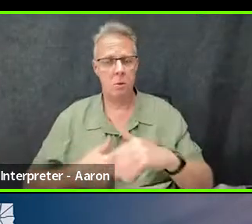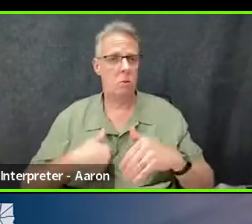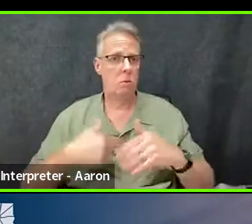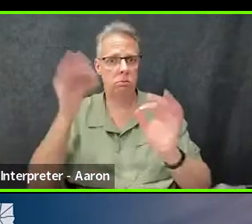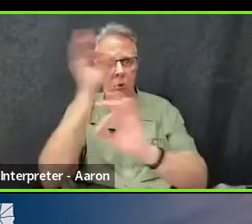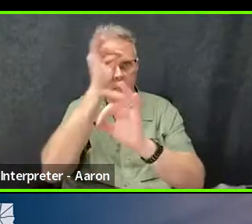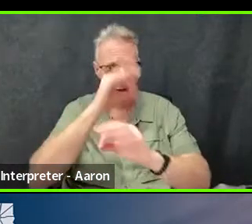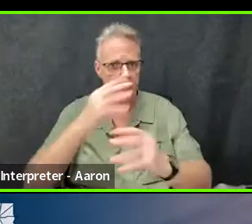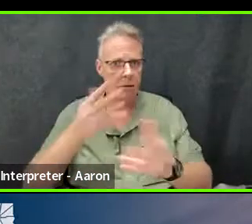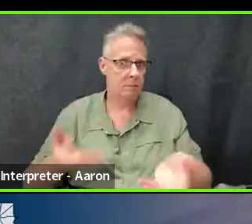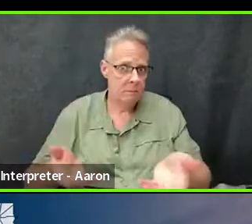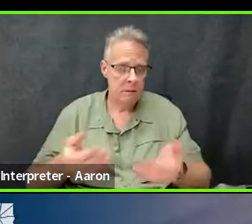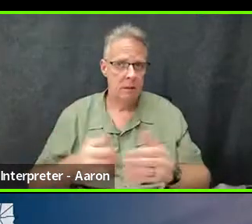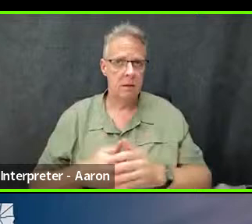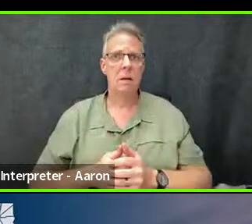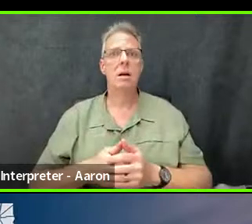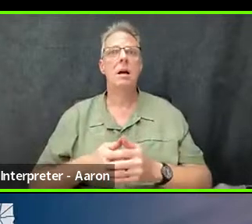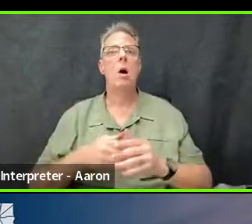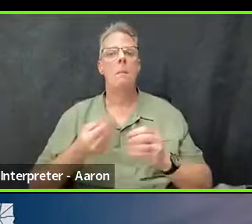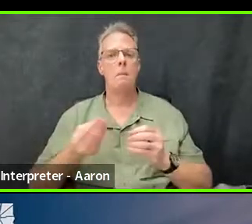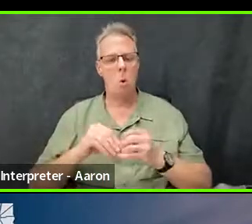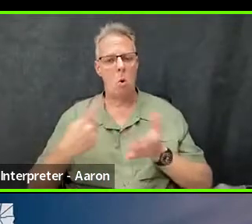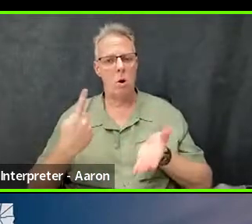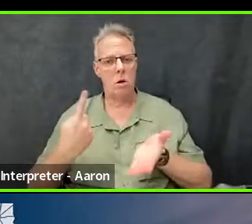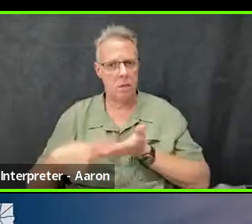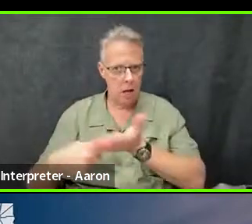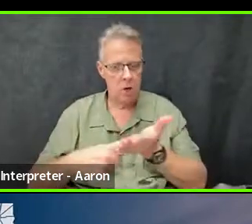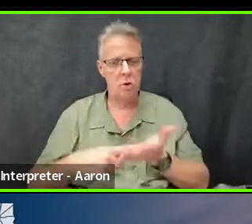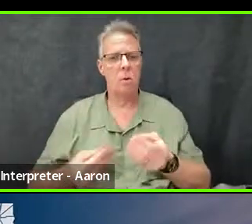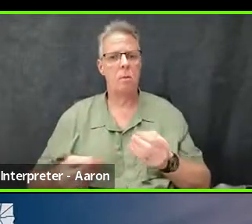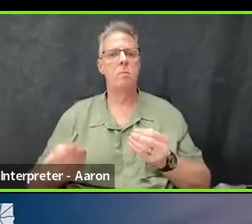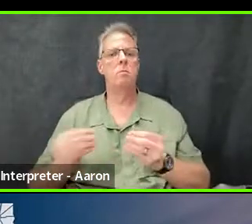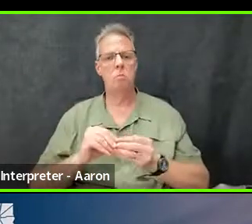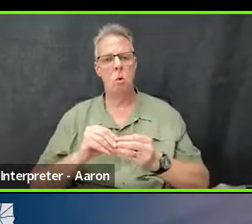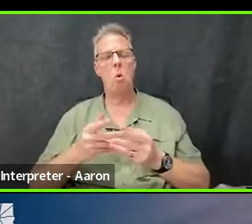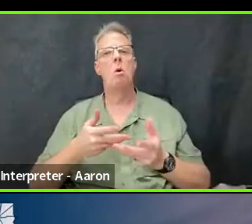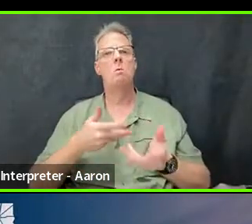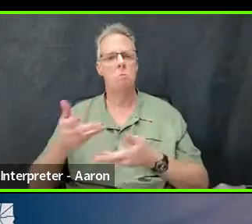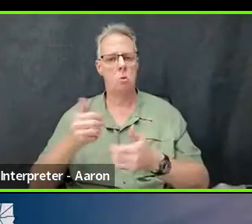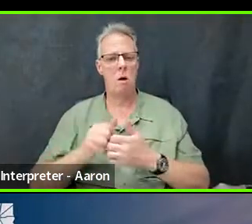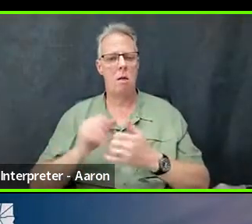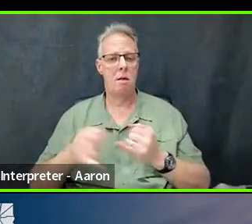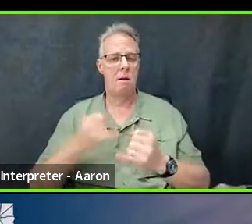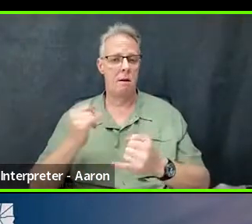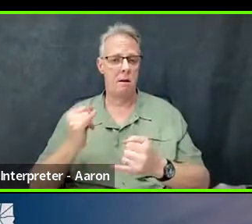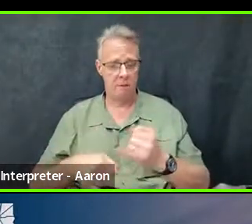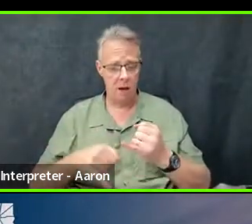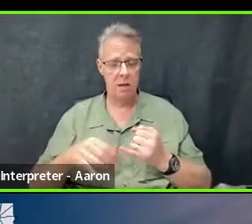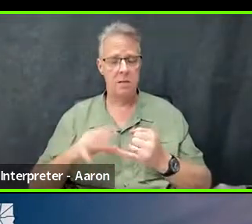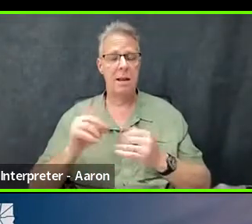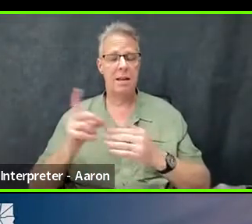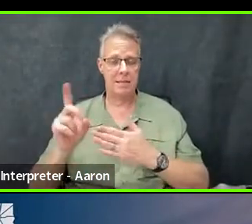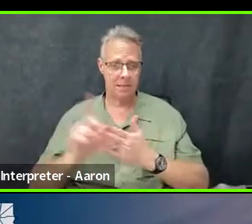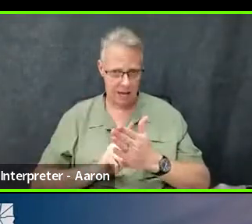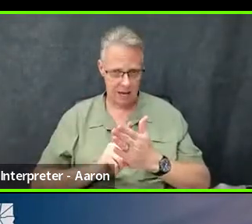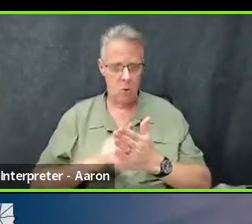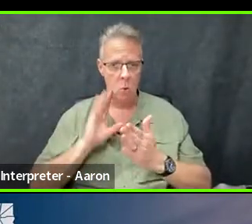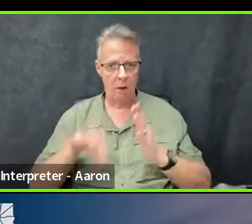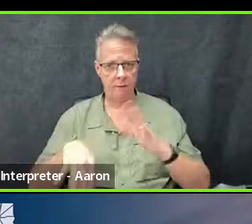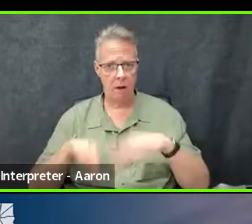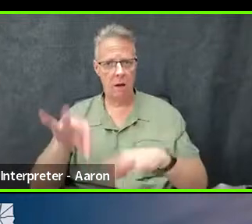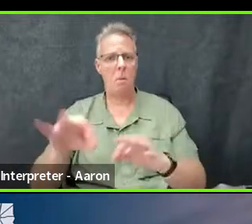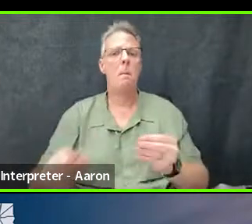about, and so through further discussions in working through the final SEIS and into design, we'll